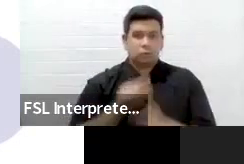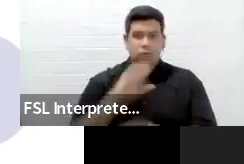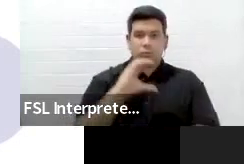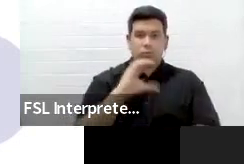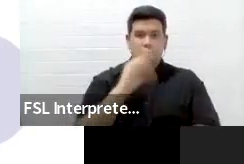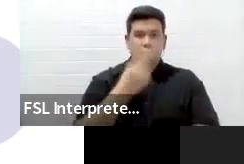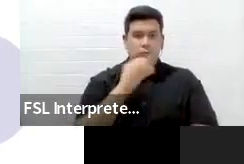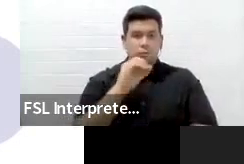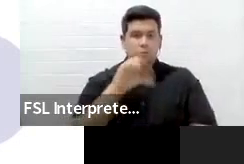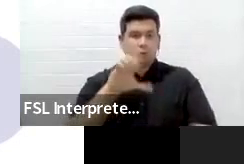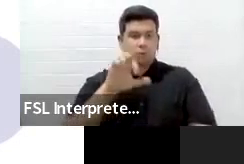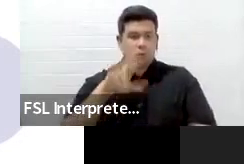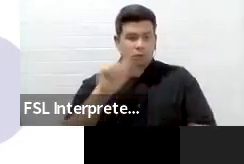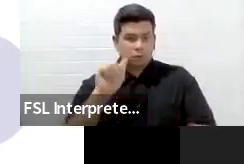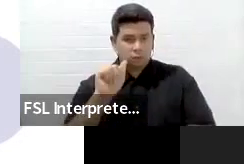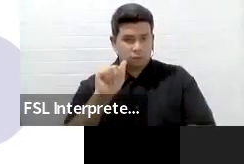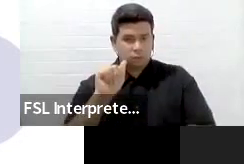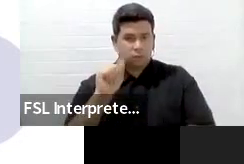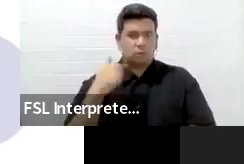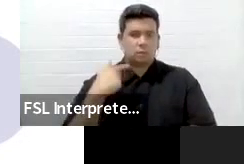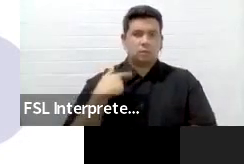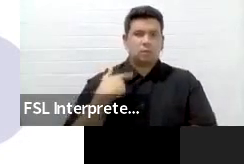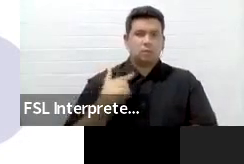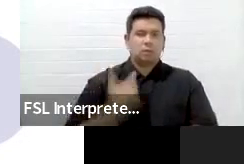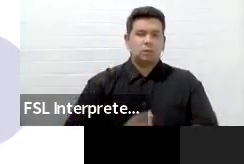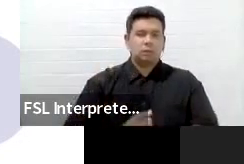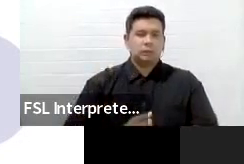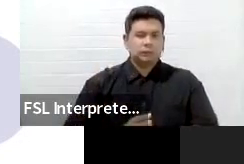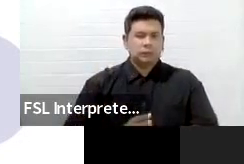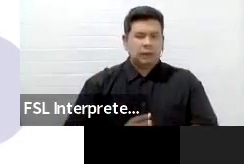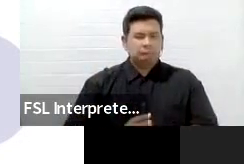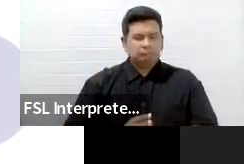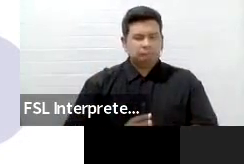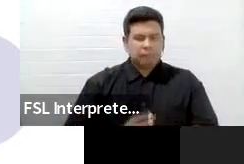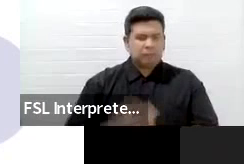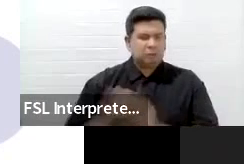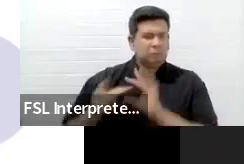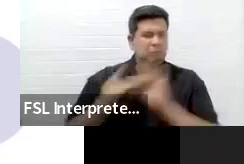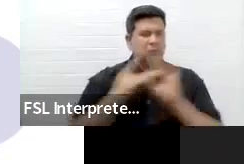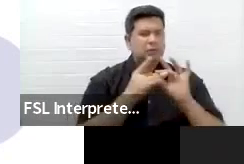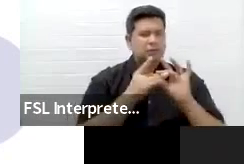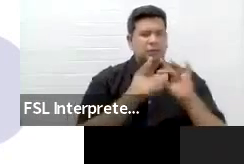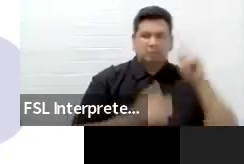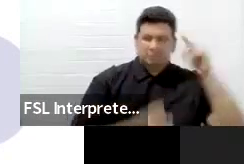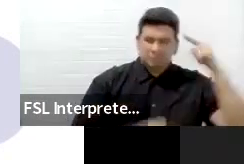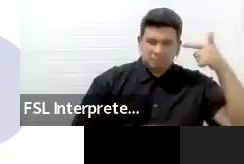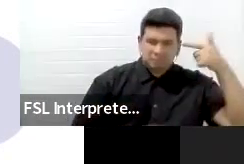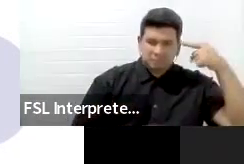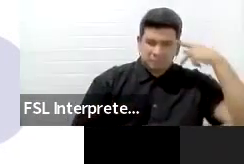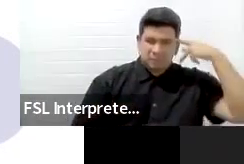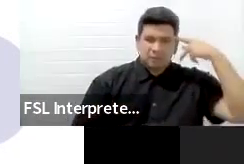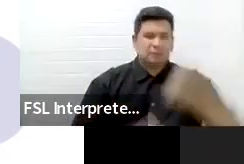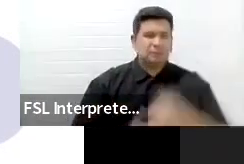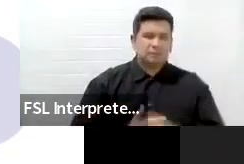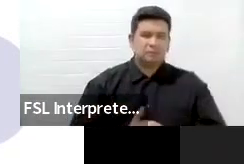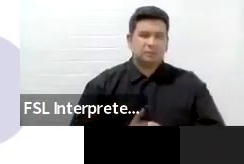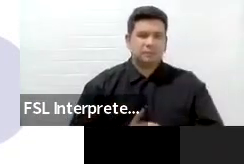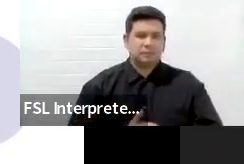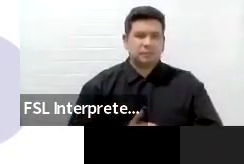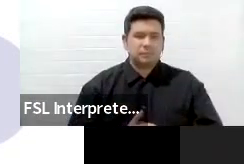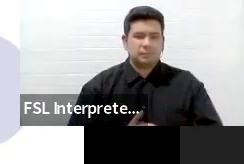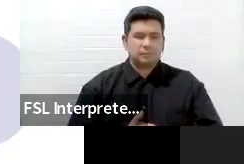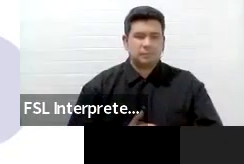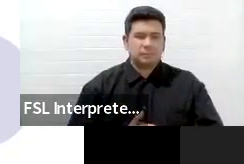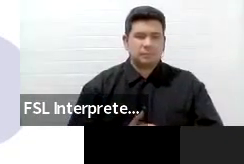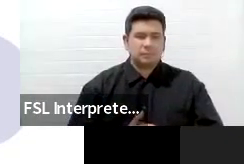found the experience a rather political, as having a rather political undertone. This is one of the